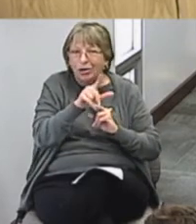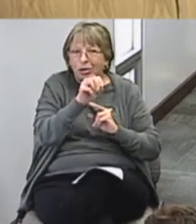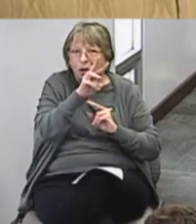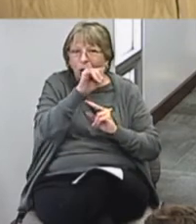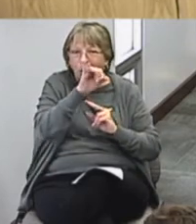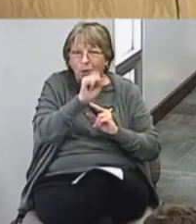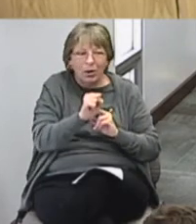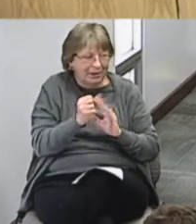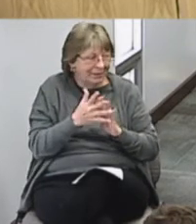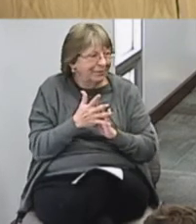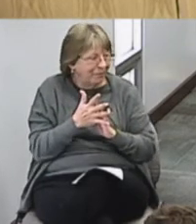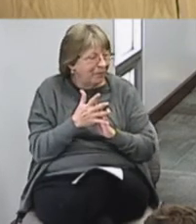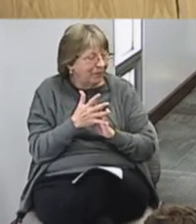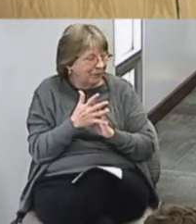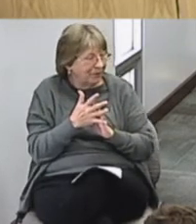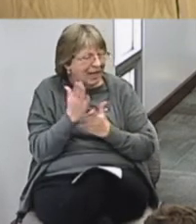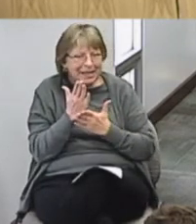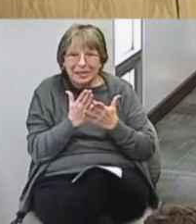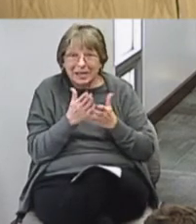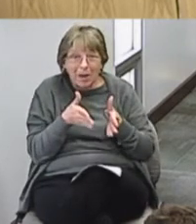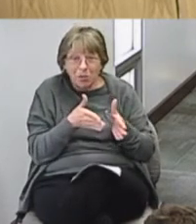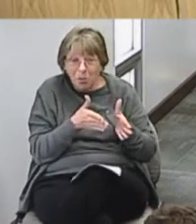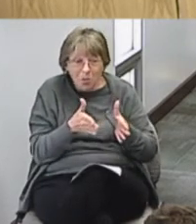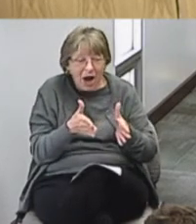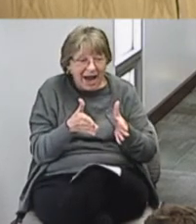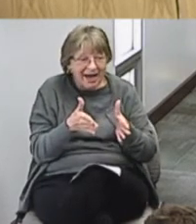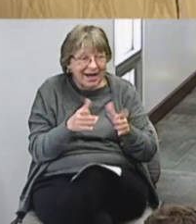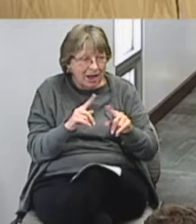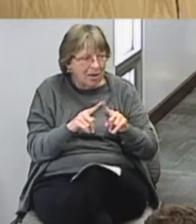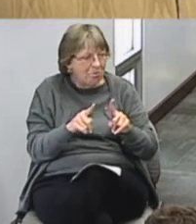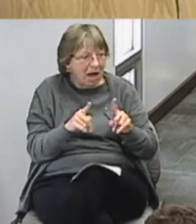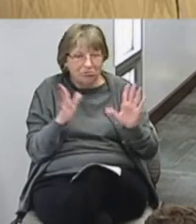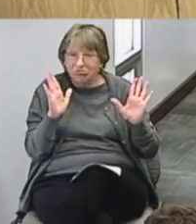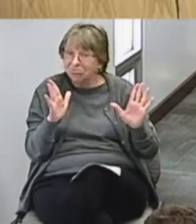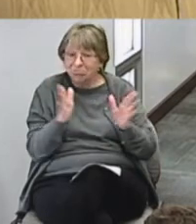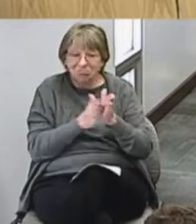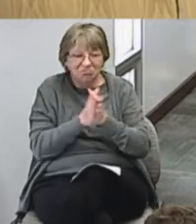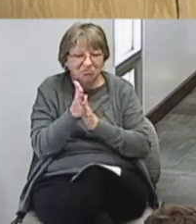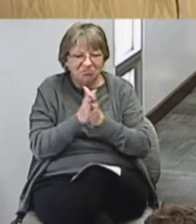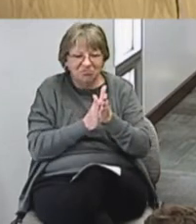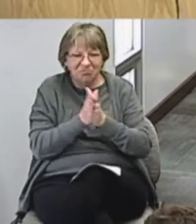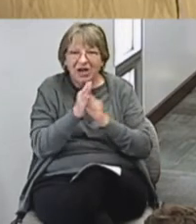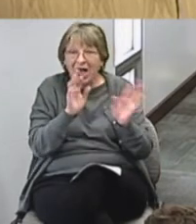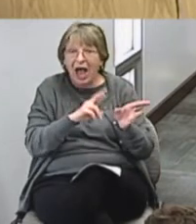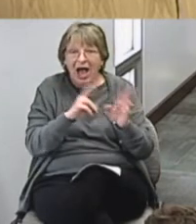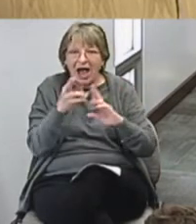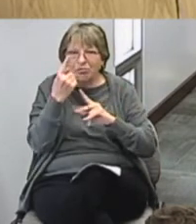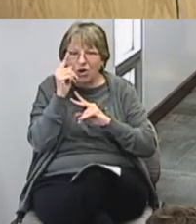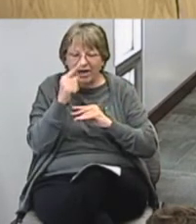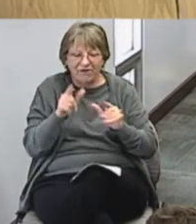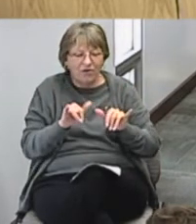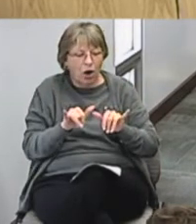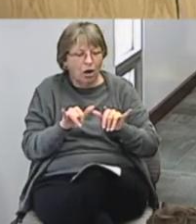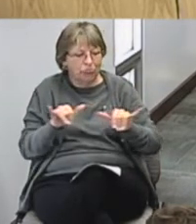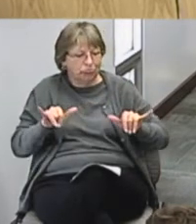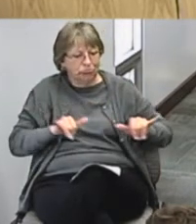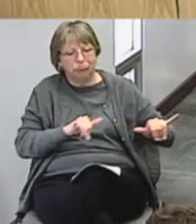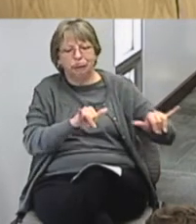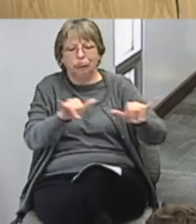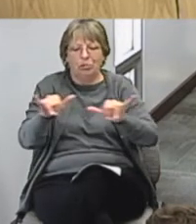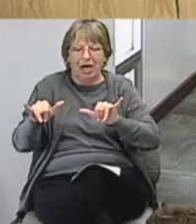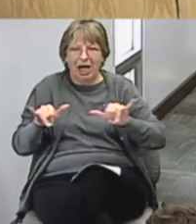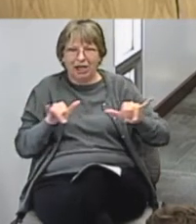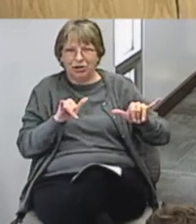with the naming of this, but I'm on board with doing a broader input process. So.